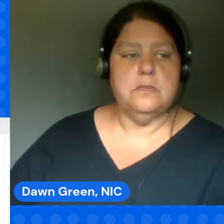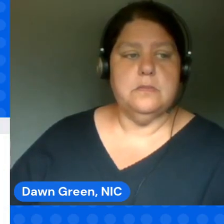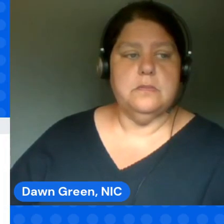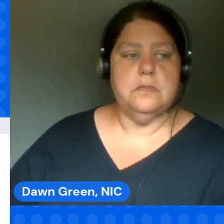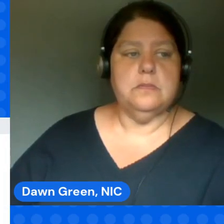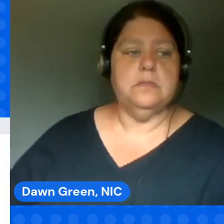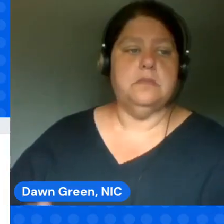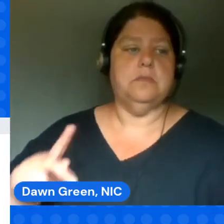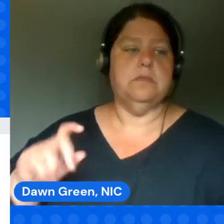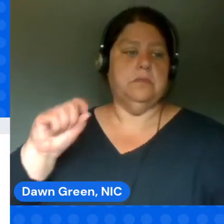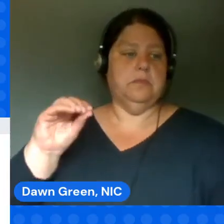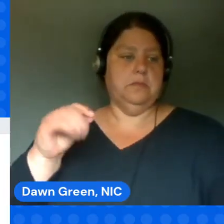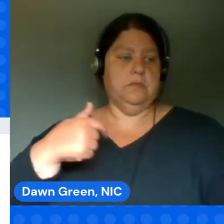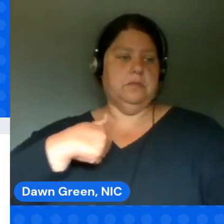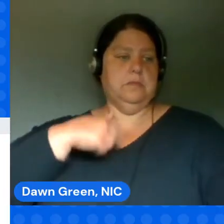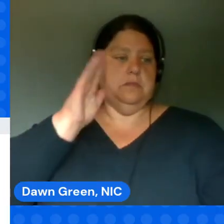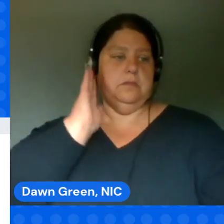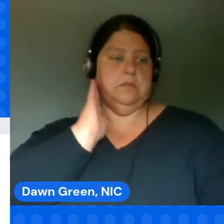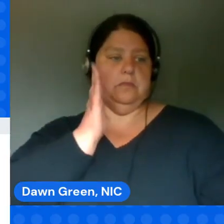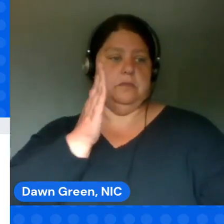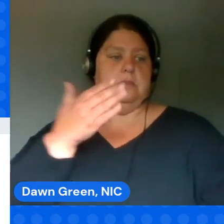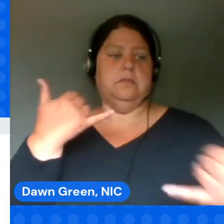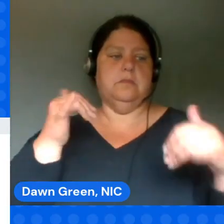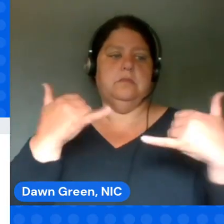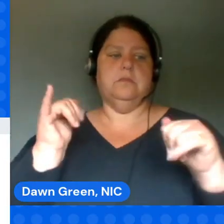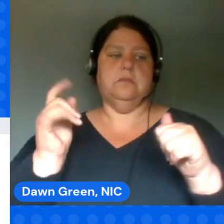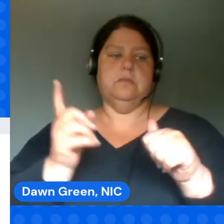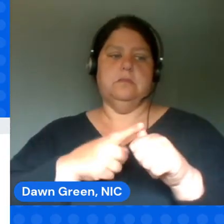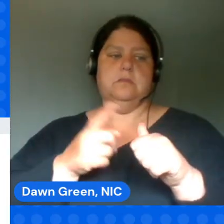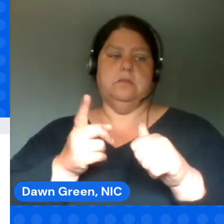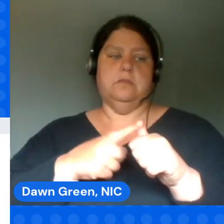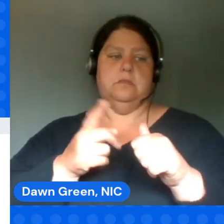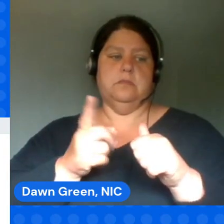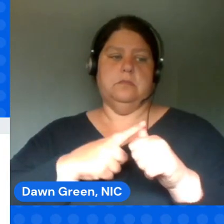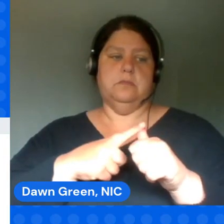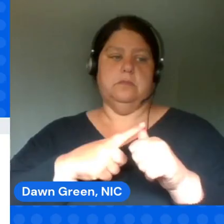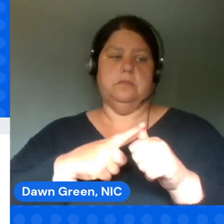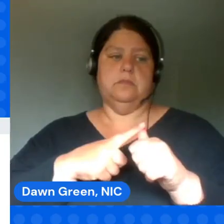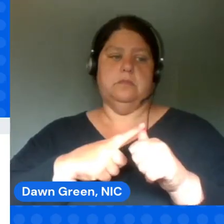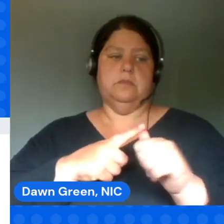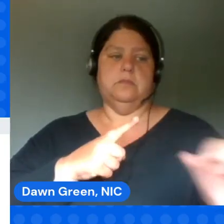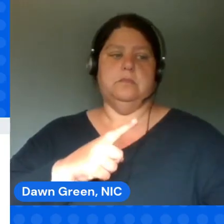Okay, so I'm going to actually play it first. Um,